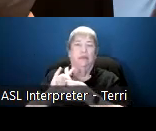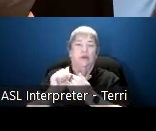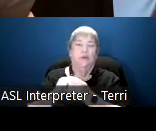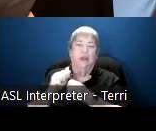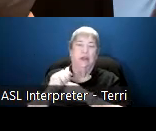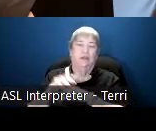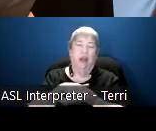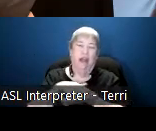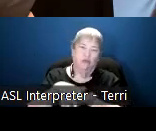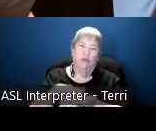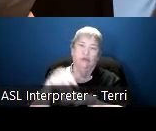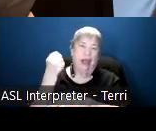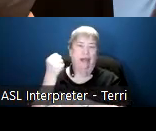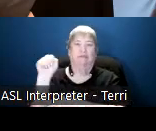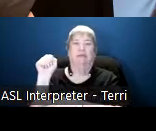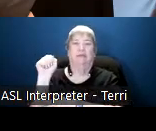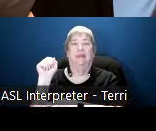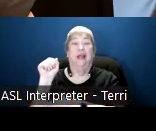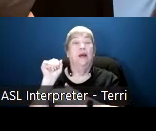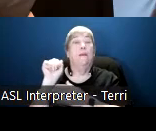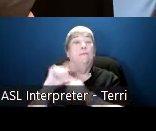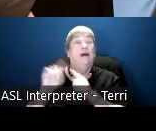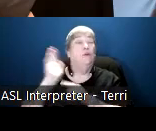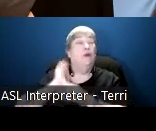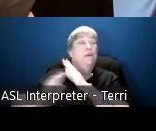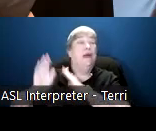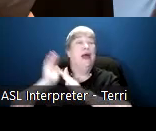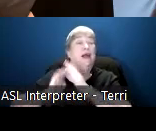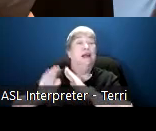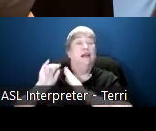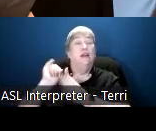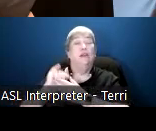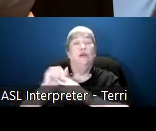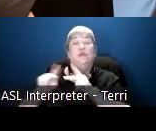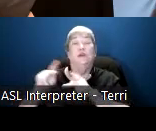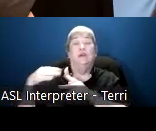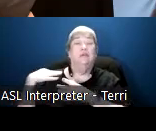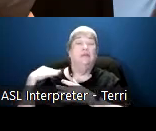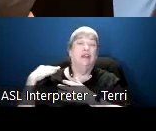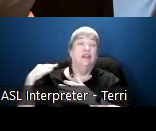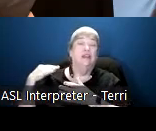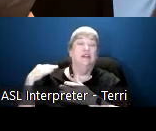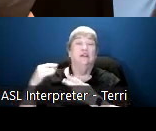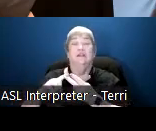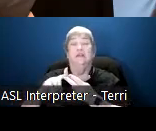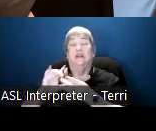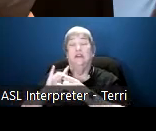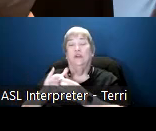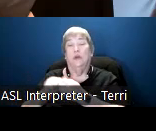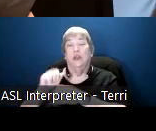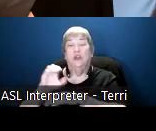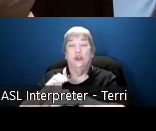were volunteers. These were people associated with churches and community groups and schools and